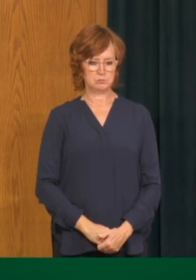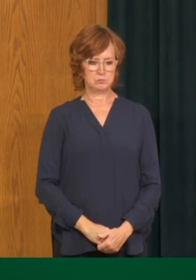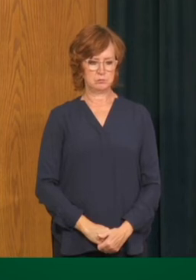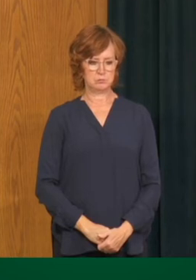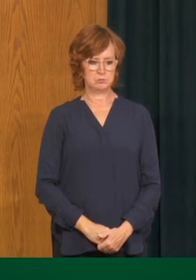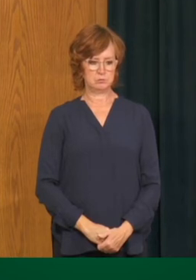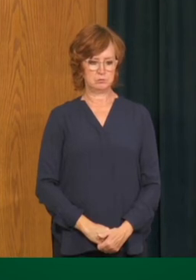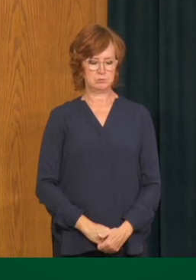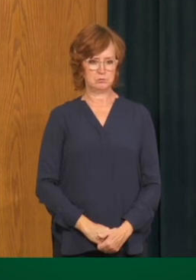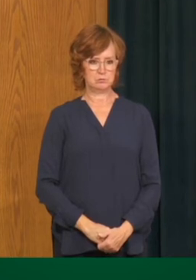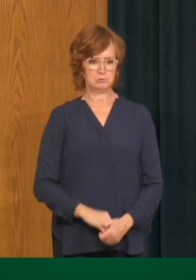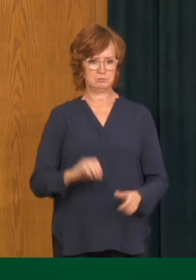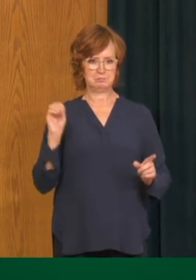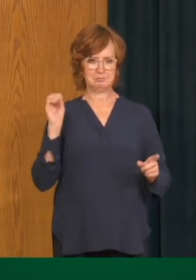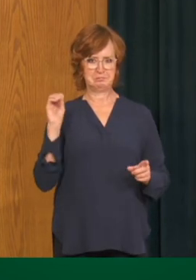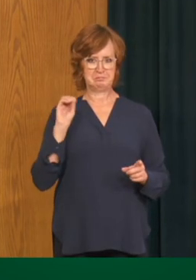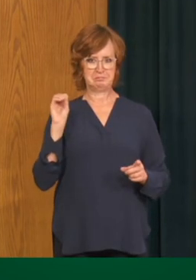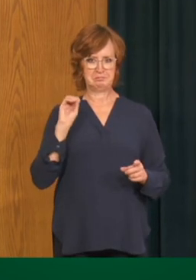Maybe not.